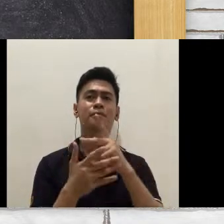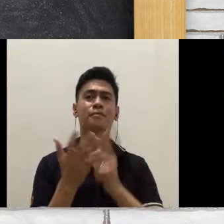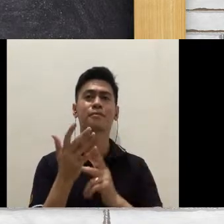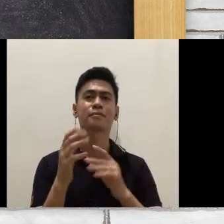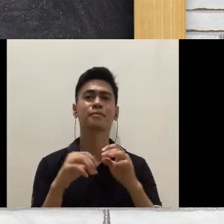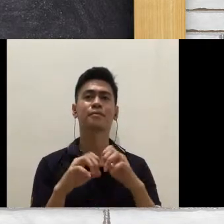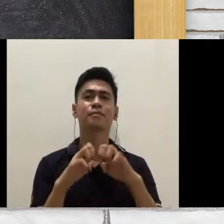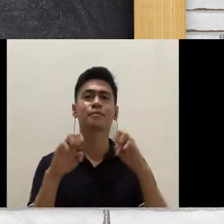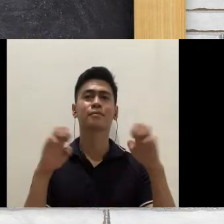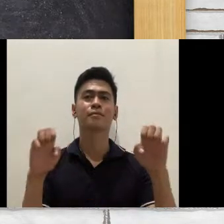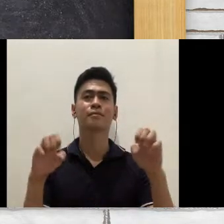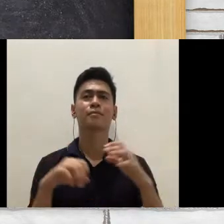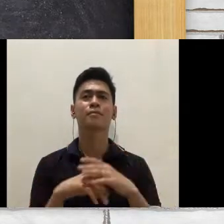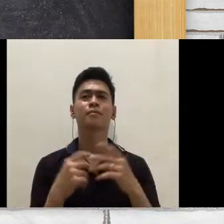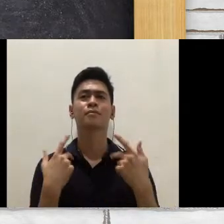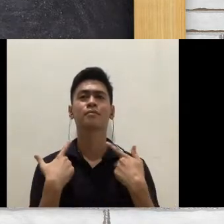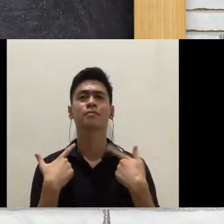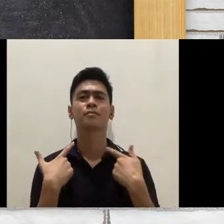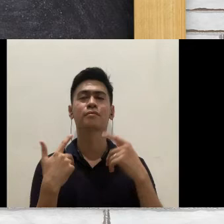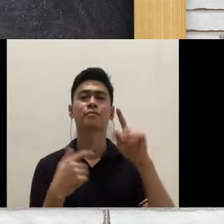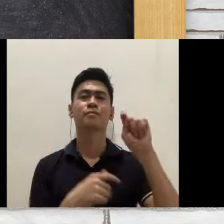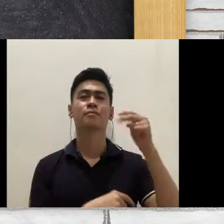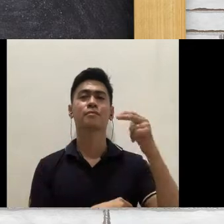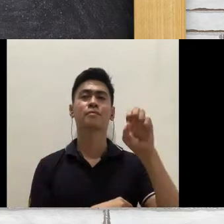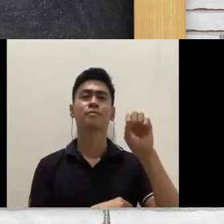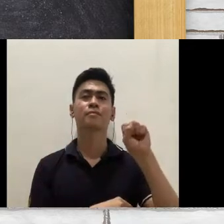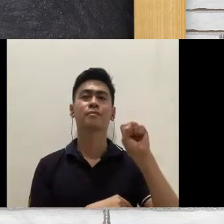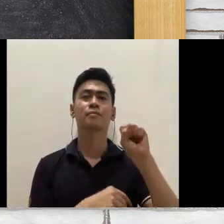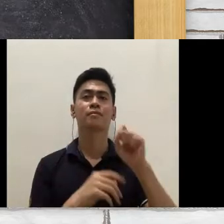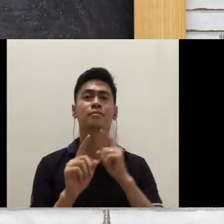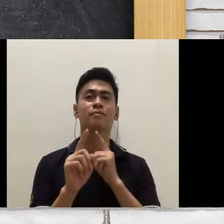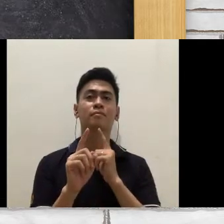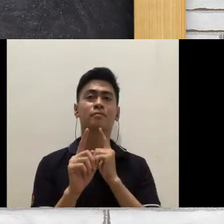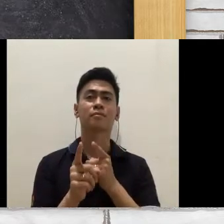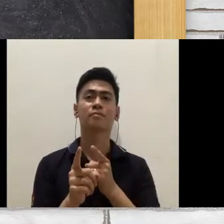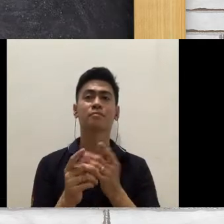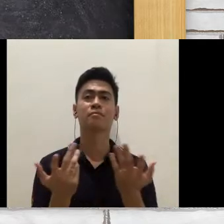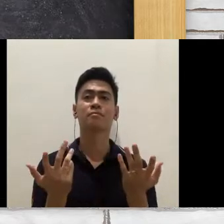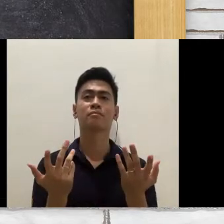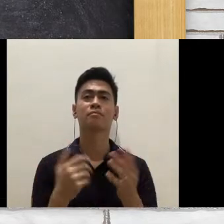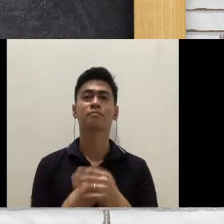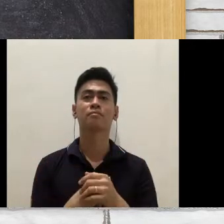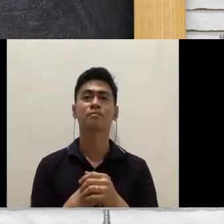How about this part of the essay that contains the thesis statement?